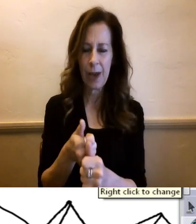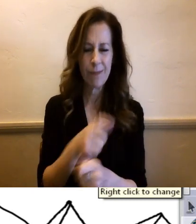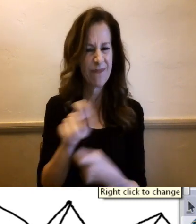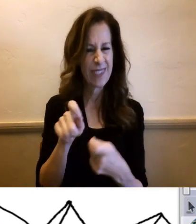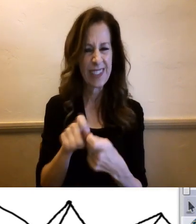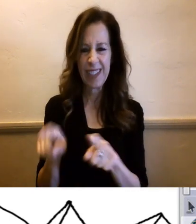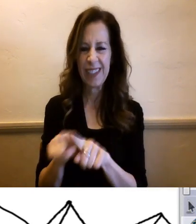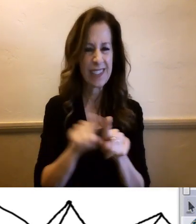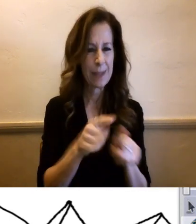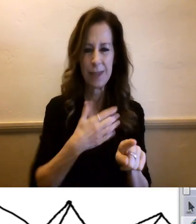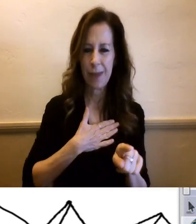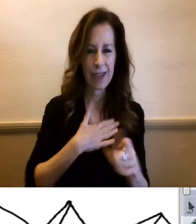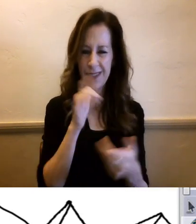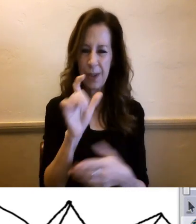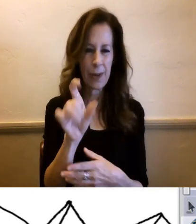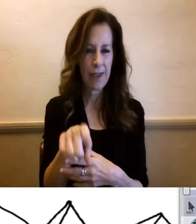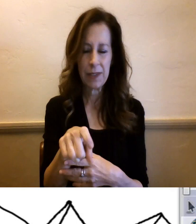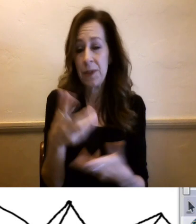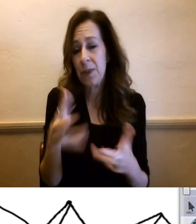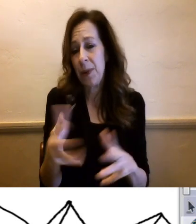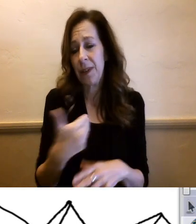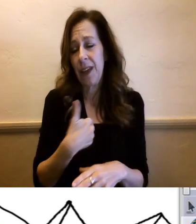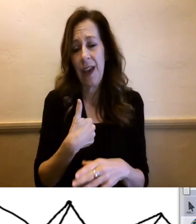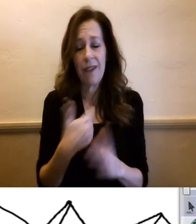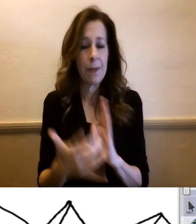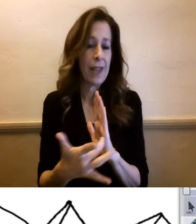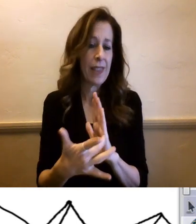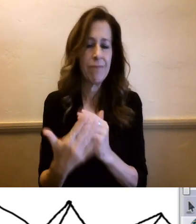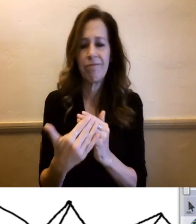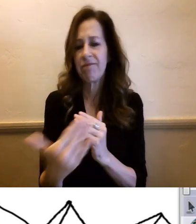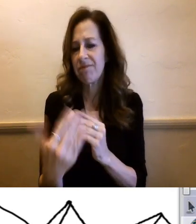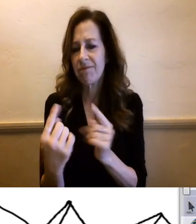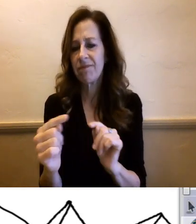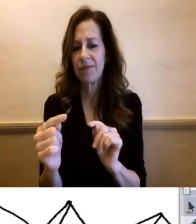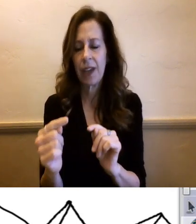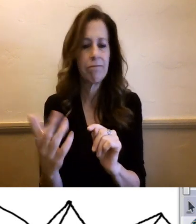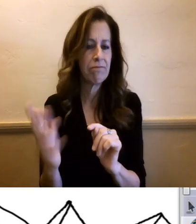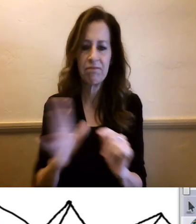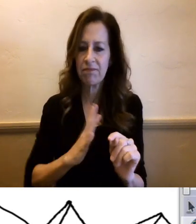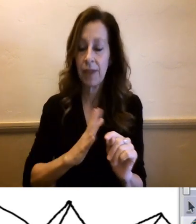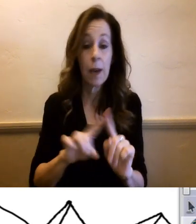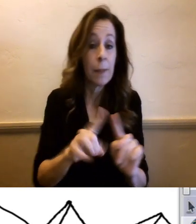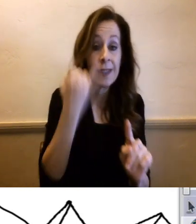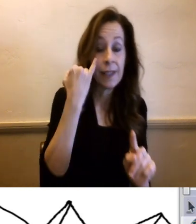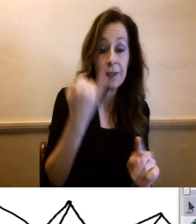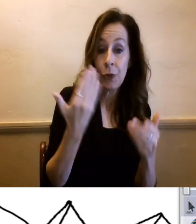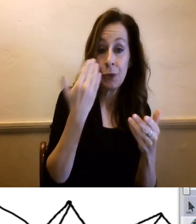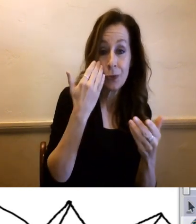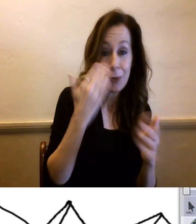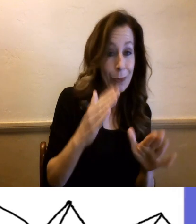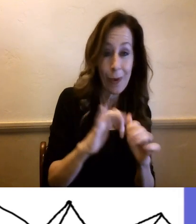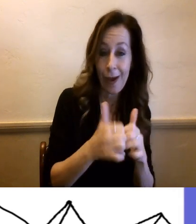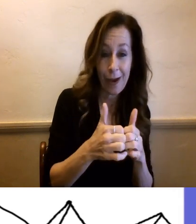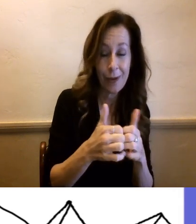follow how I draw my 3D shapes. You don't need to do that. If you already have a method, go ahead and use that. But just in case you don't, or if you